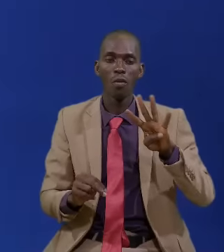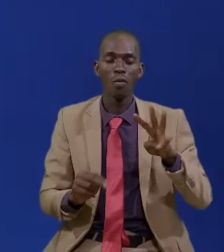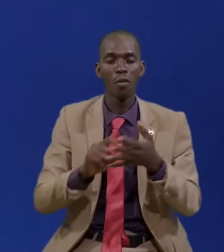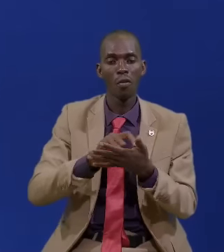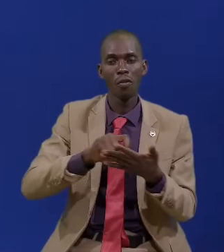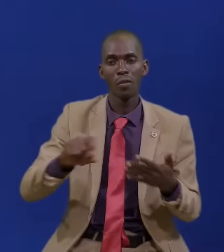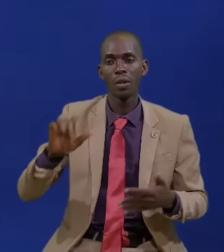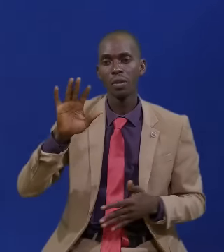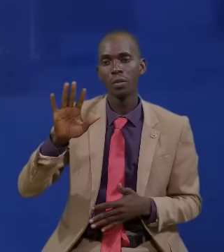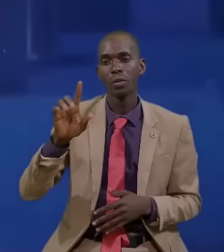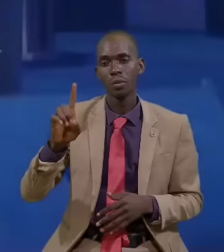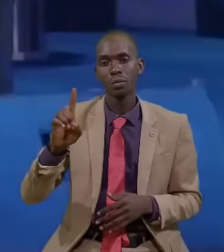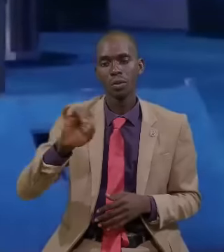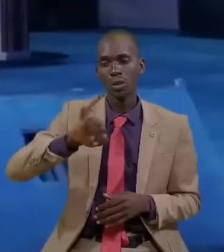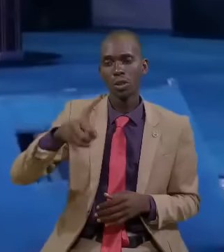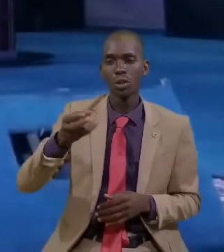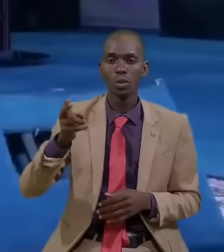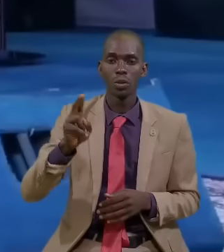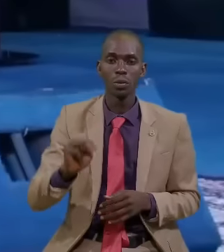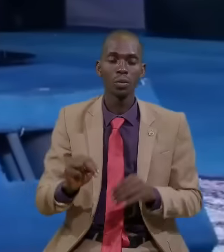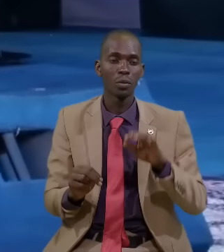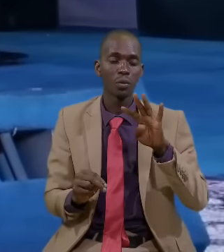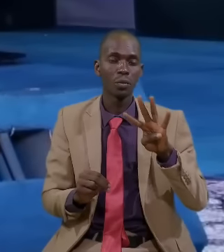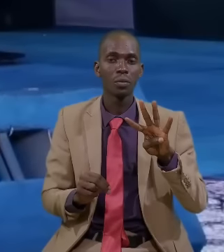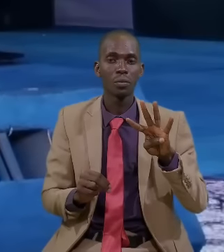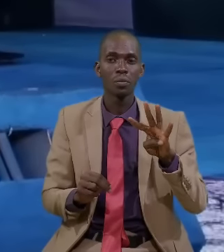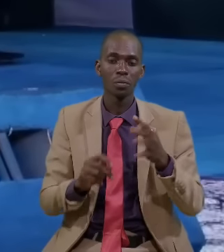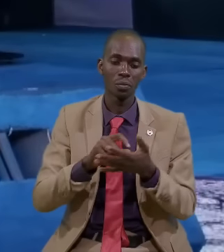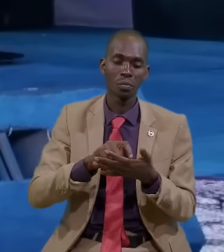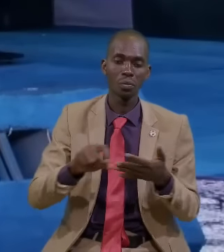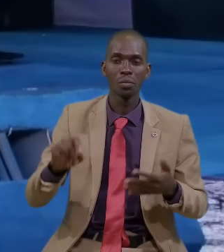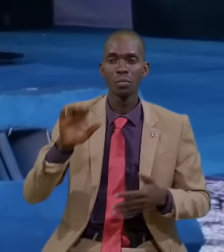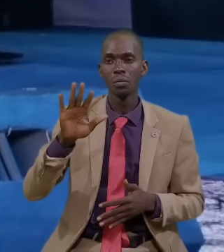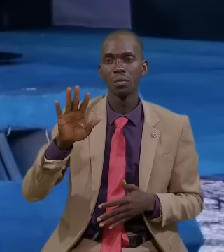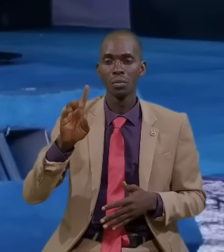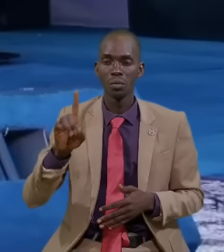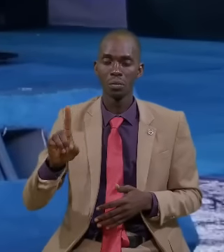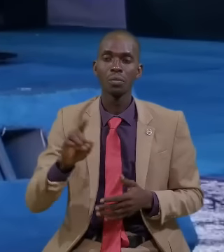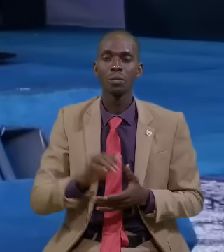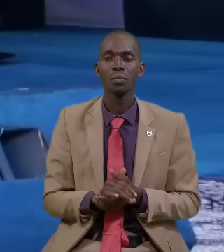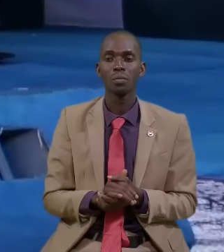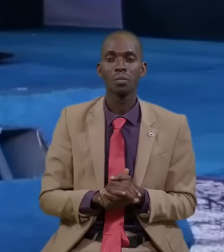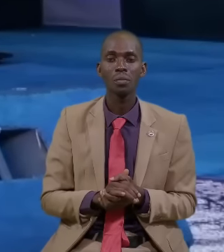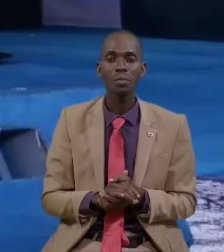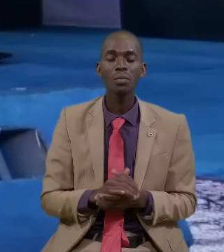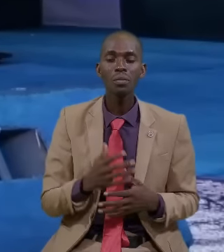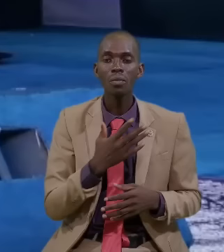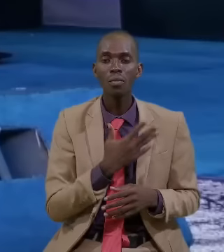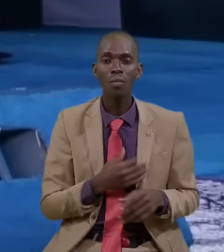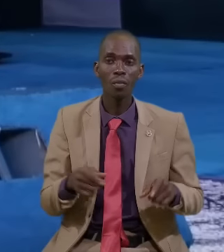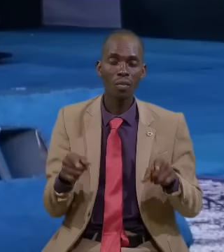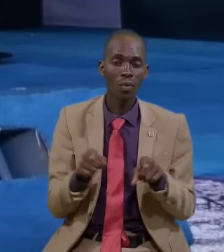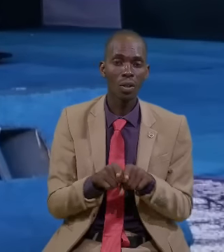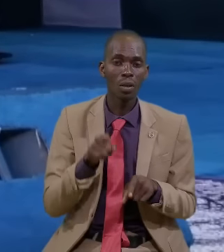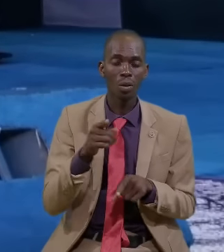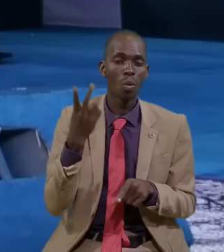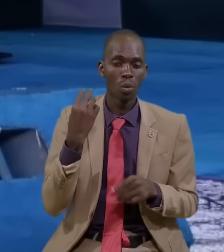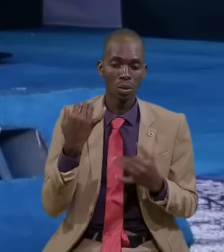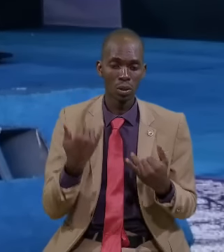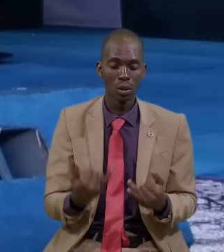John chapter 4, reading from verse 51, and as he was now going